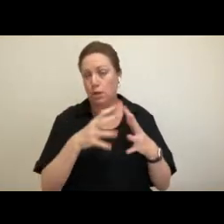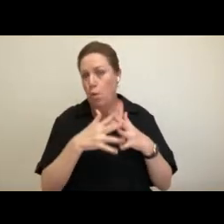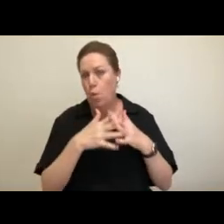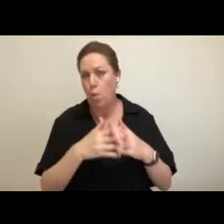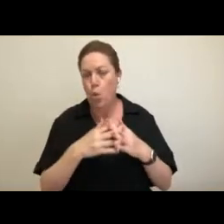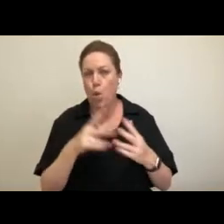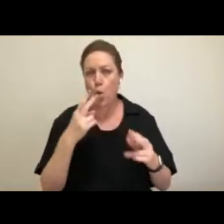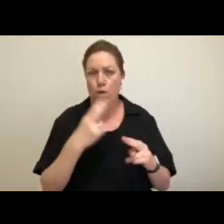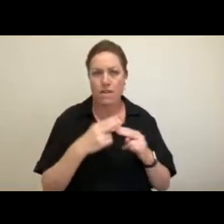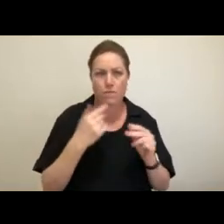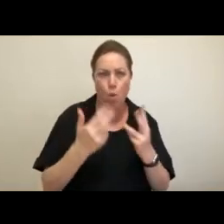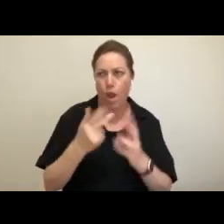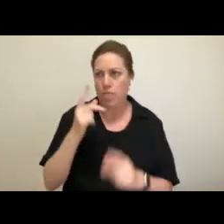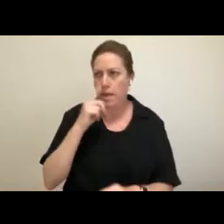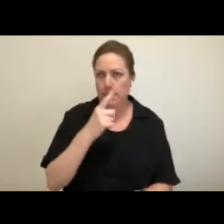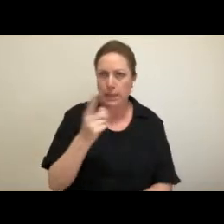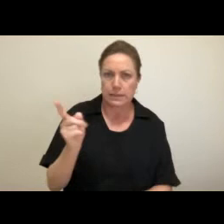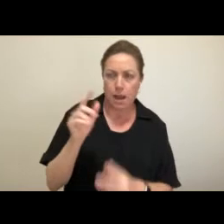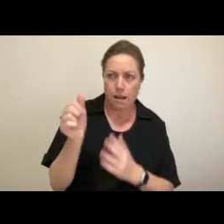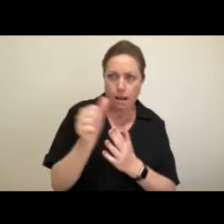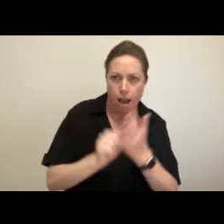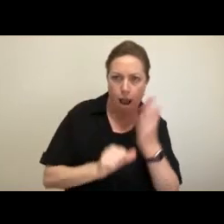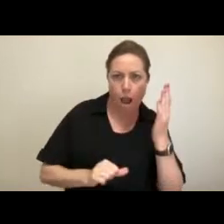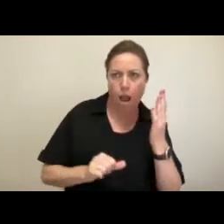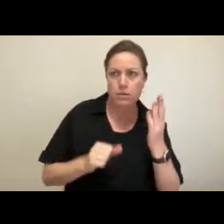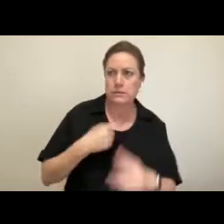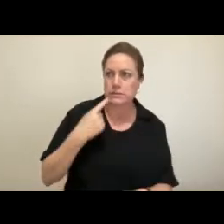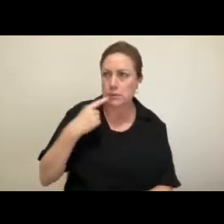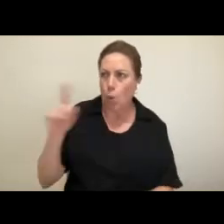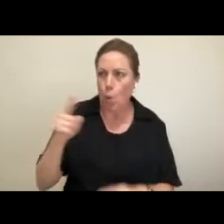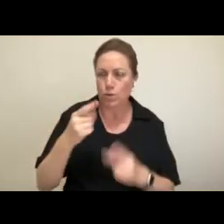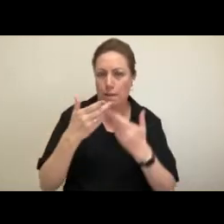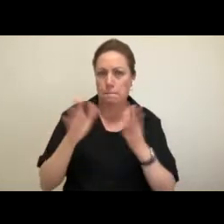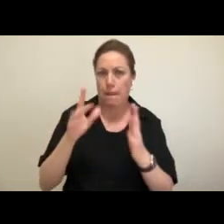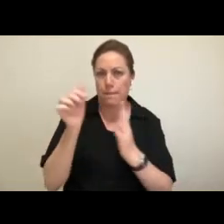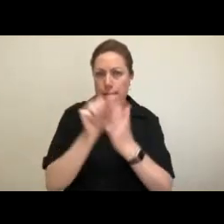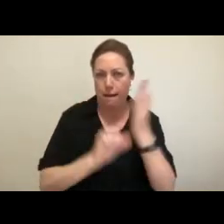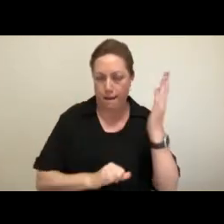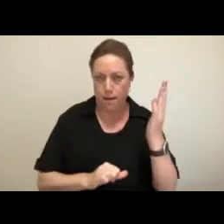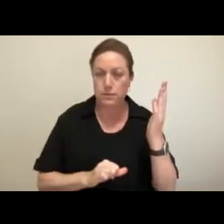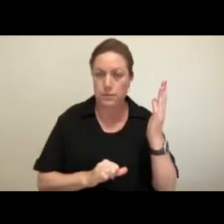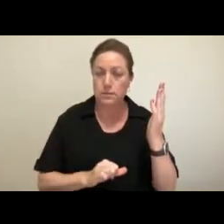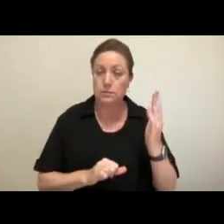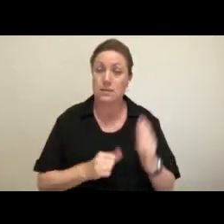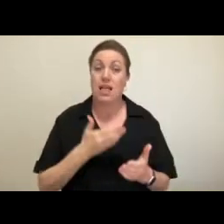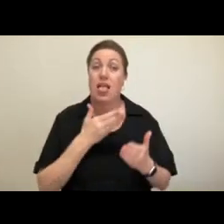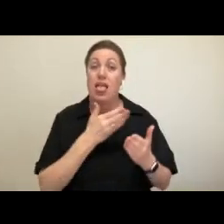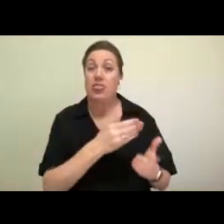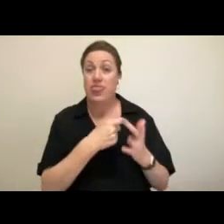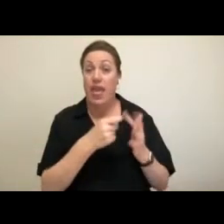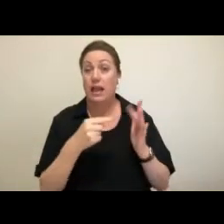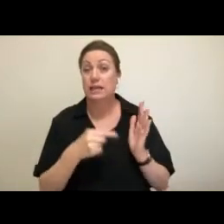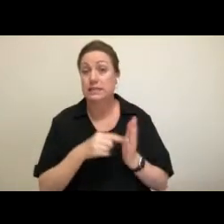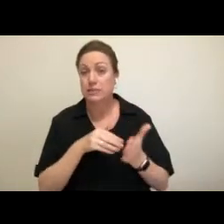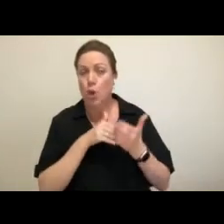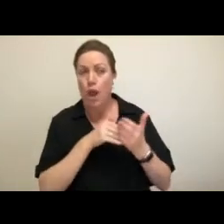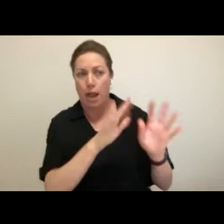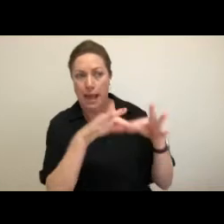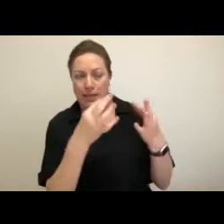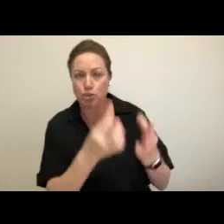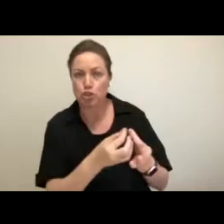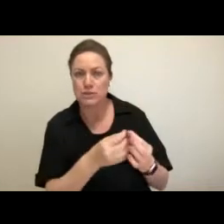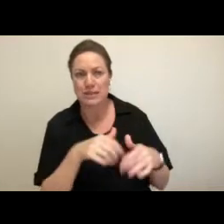art and artists. So the toolkit aims to help agencies and any reader really apply best